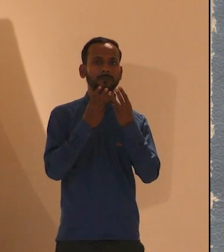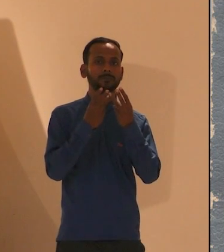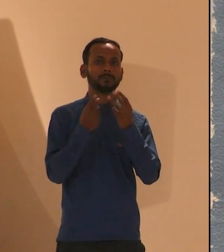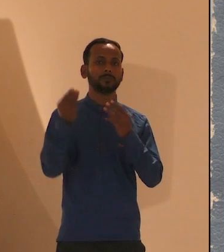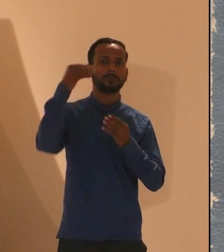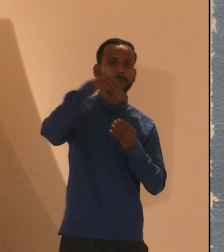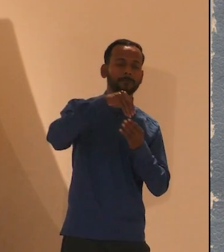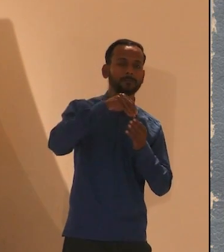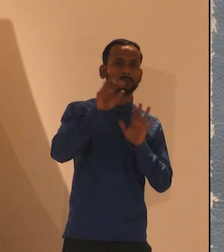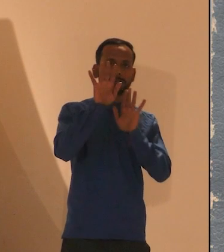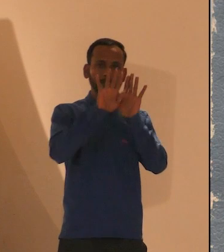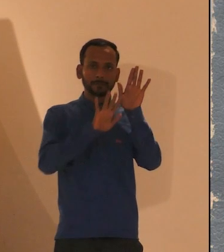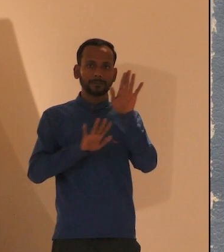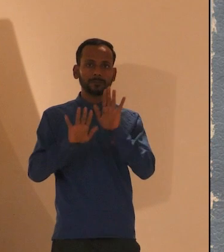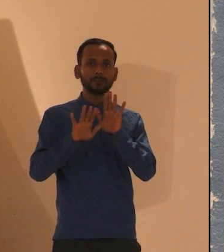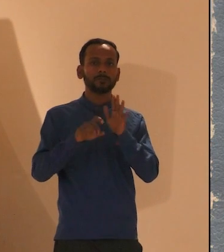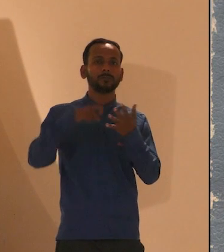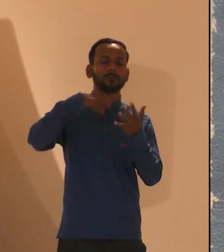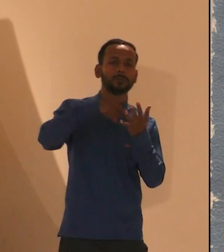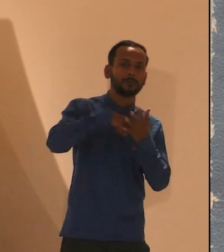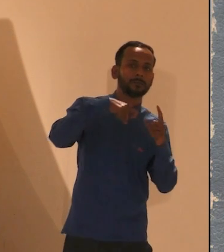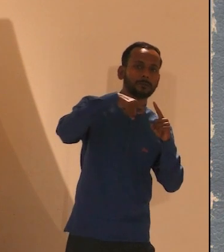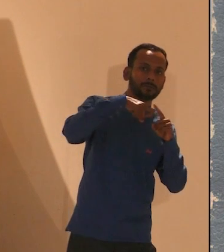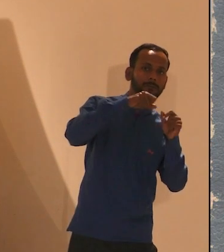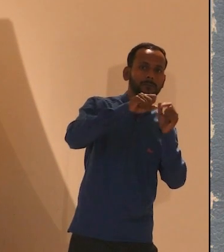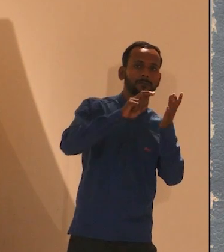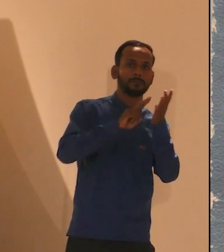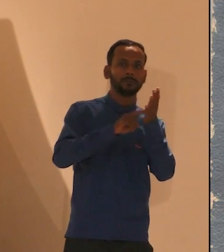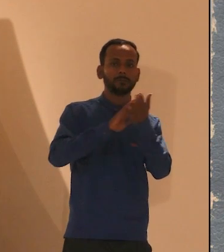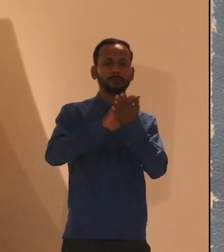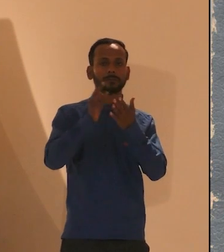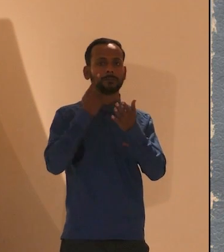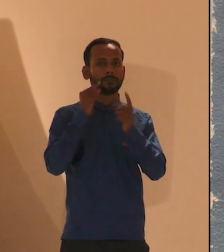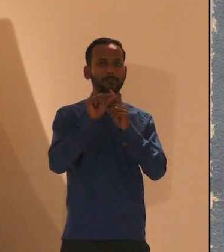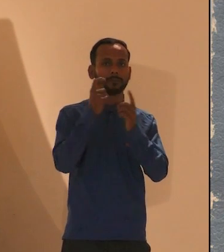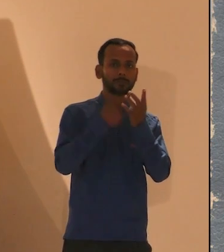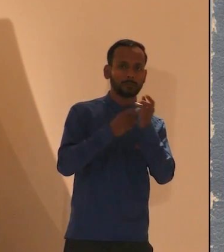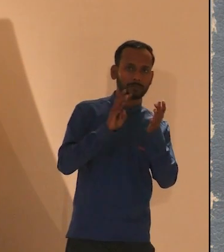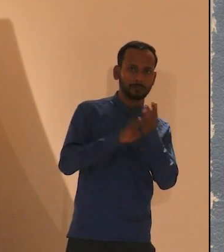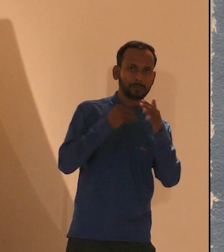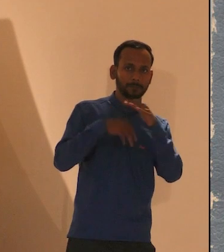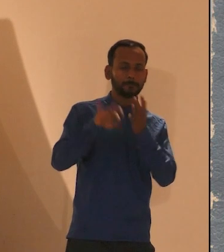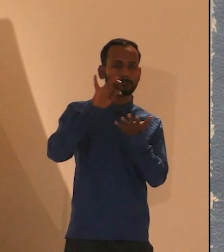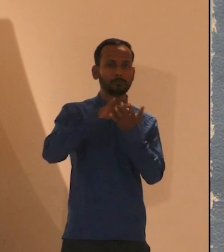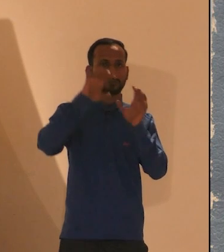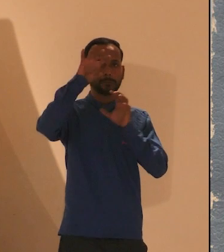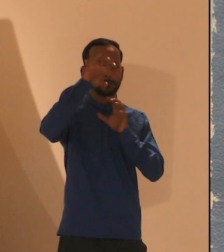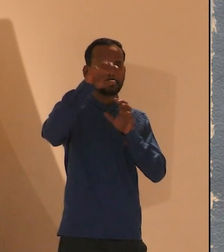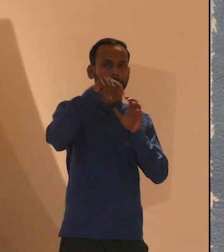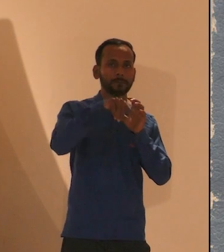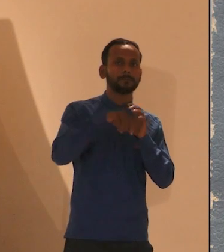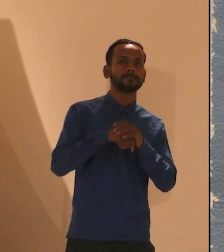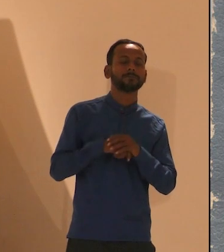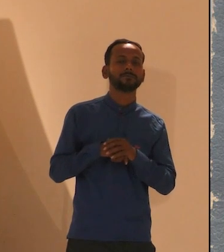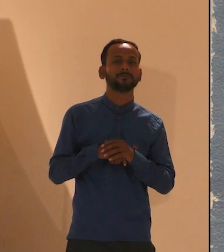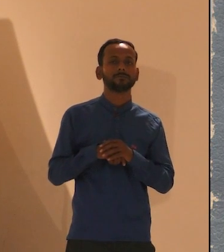Kuttu performance from Kanchipuram, which was originally an all-male domain and now being taken over by